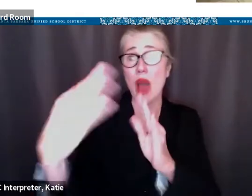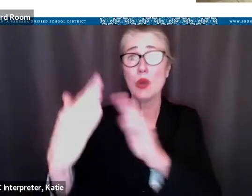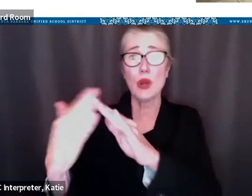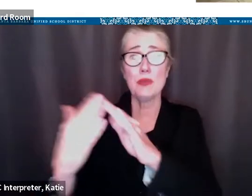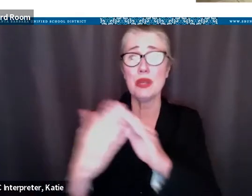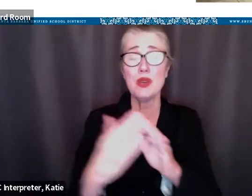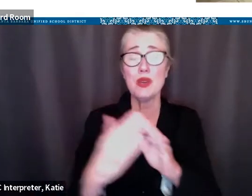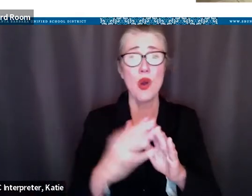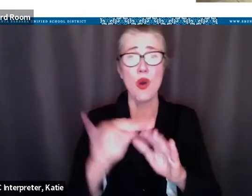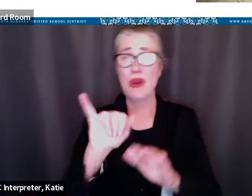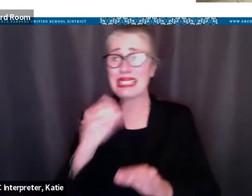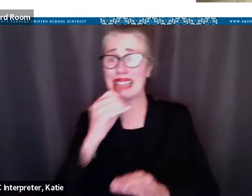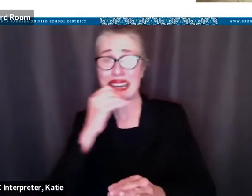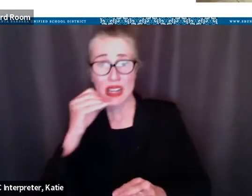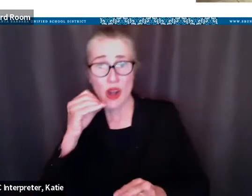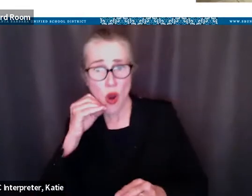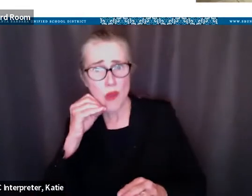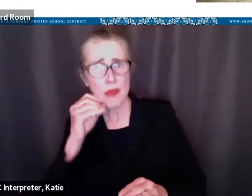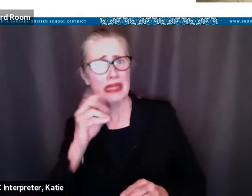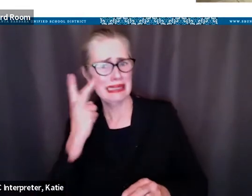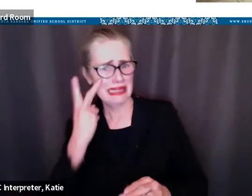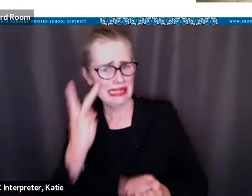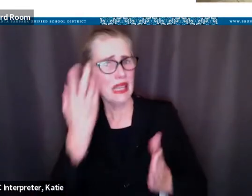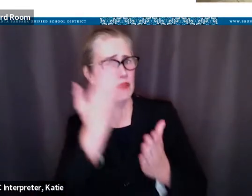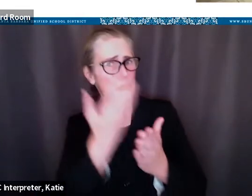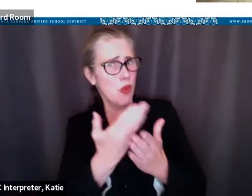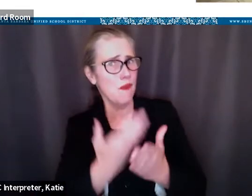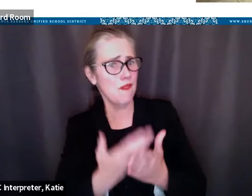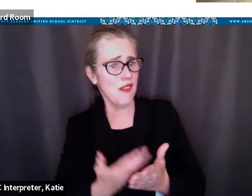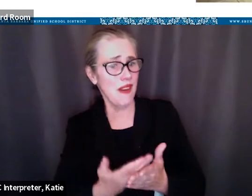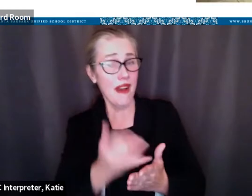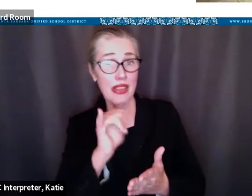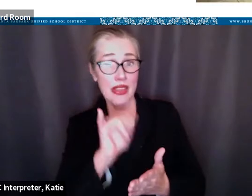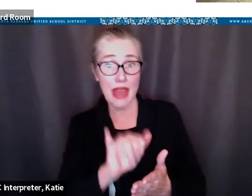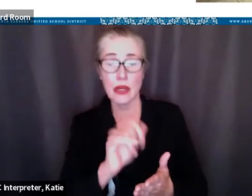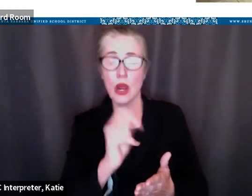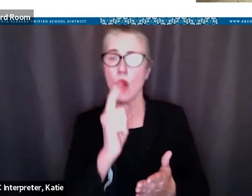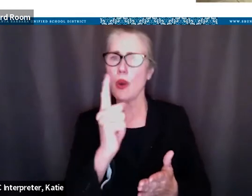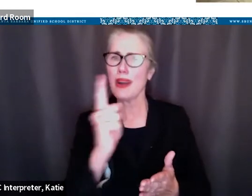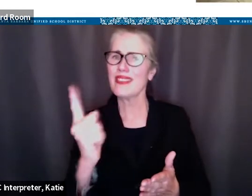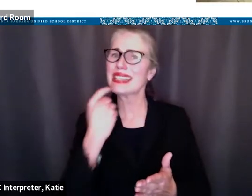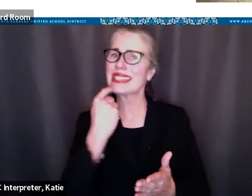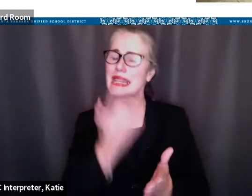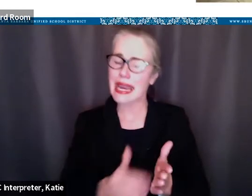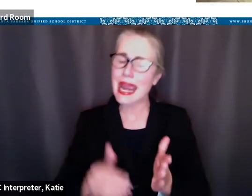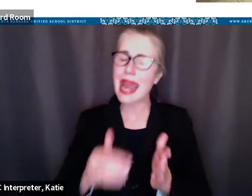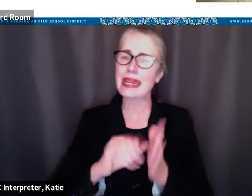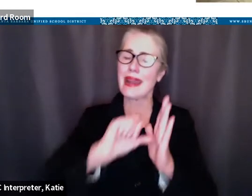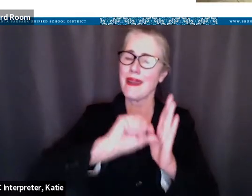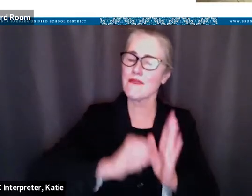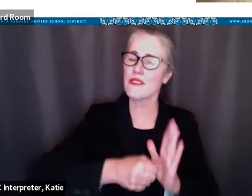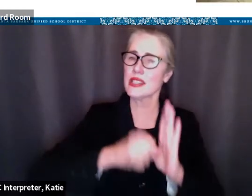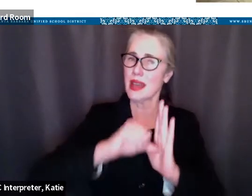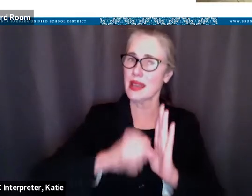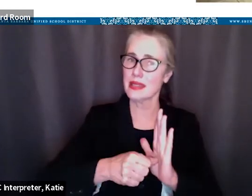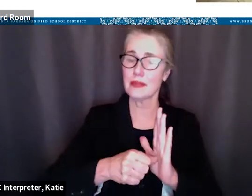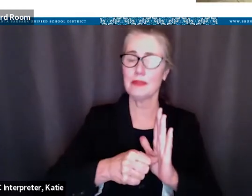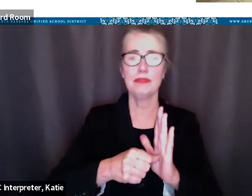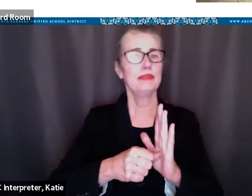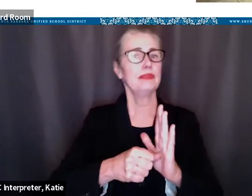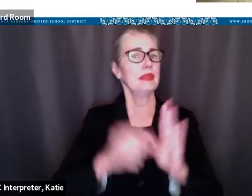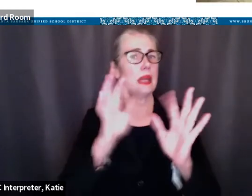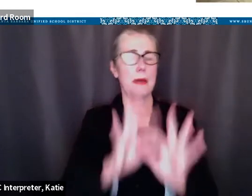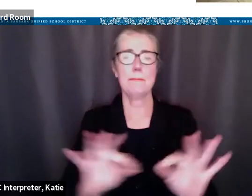demonstrating this as they're looking at this so one of the things that they keep saying and they're reiterating keep